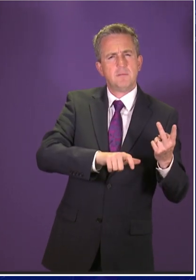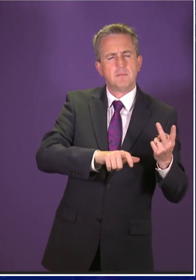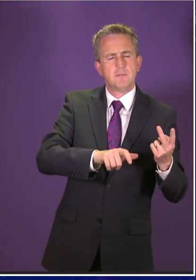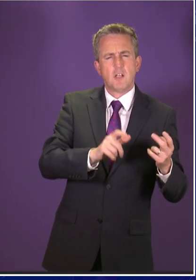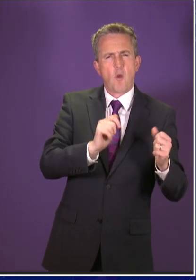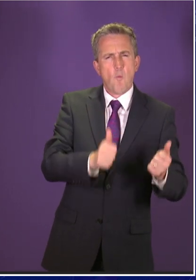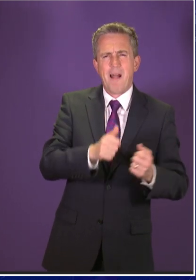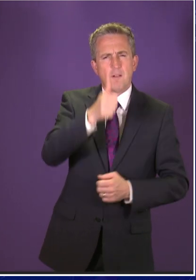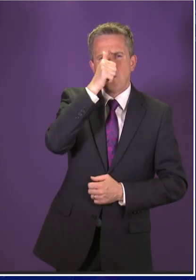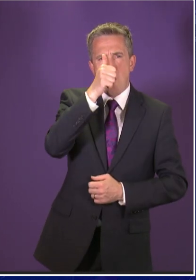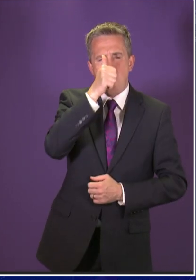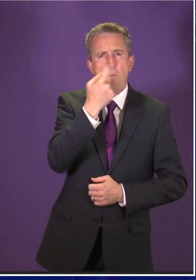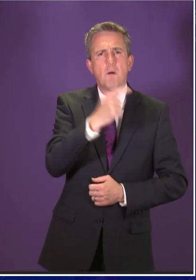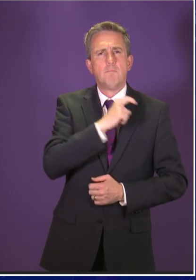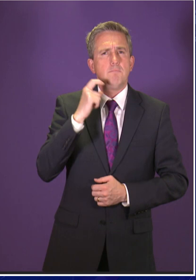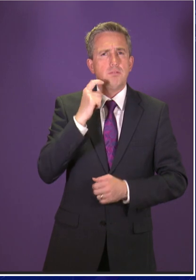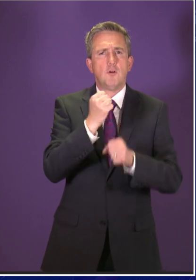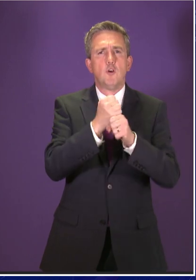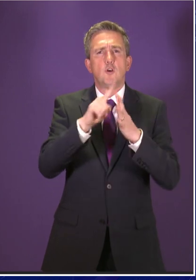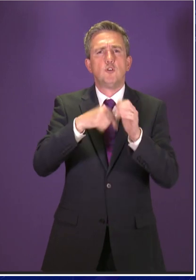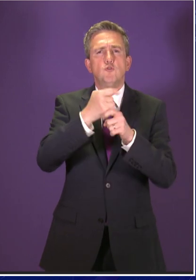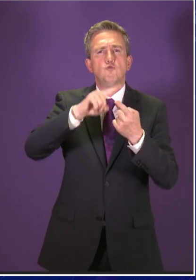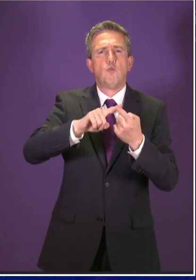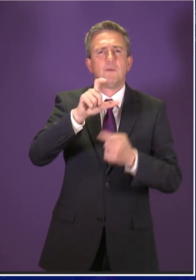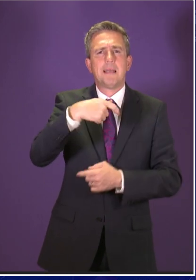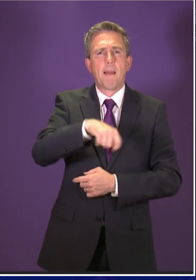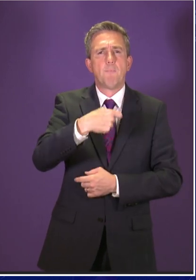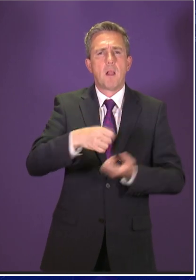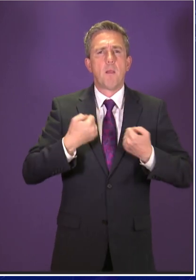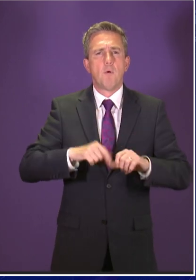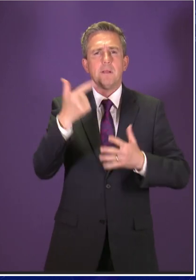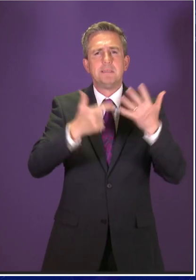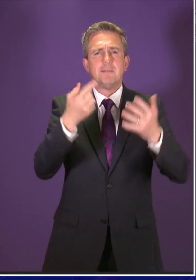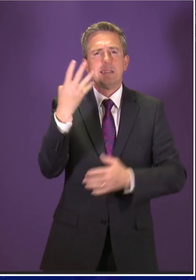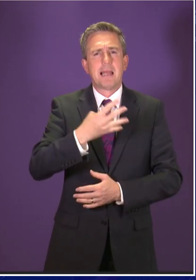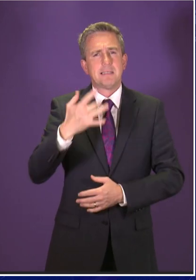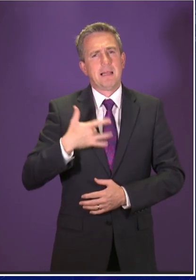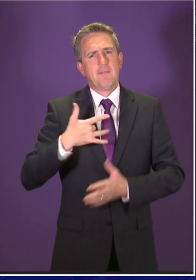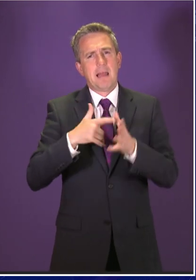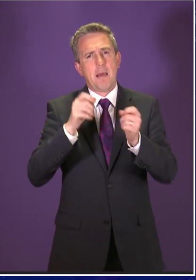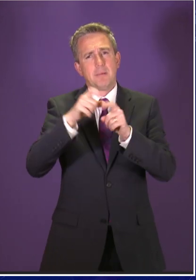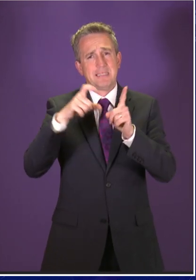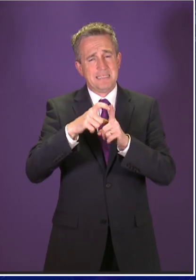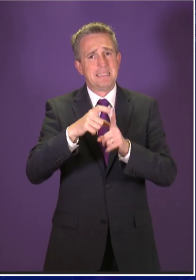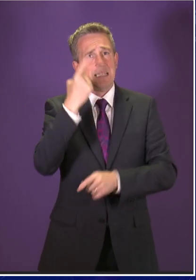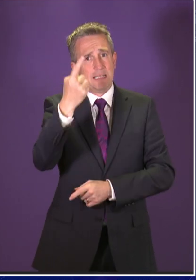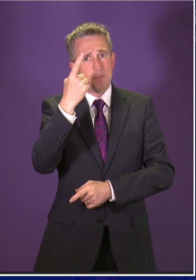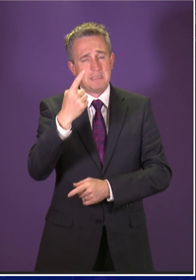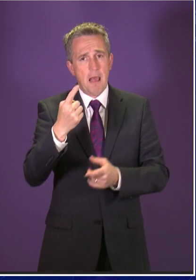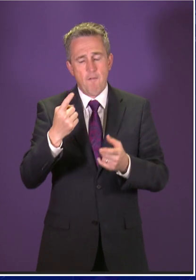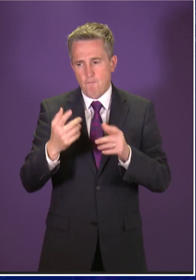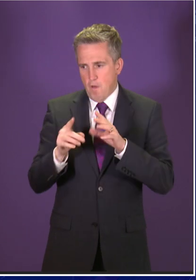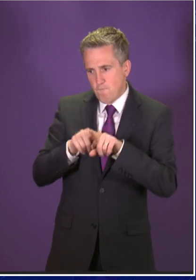but equally formidable Scottish clergyman named George Campbell, who was born in 1719 in Aberdeen and considered himself a student of